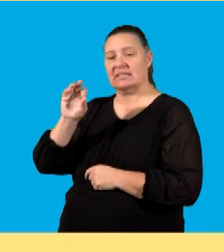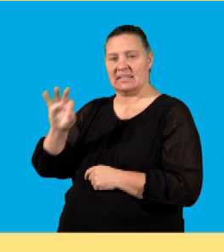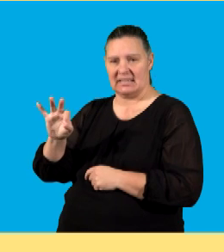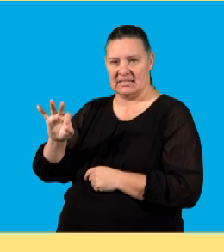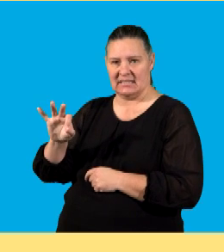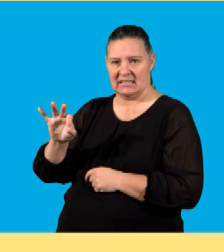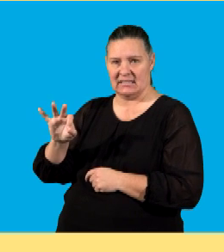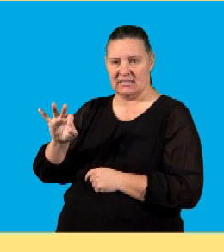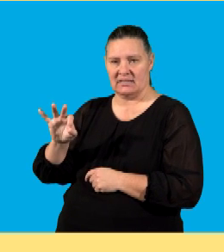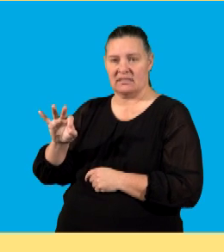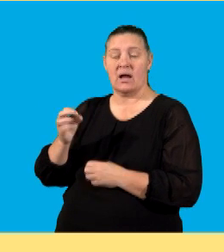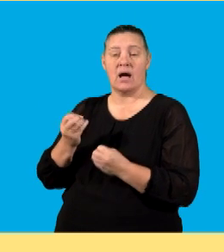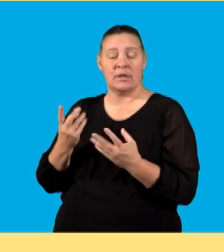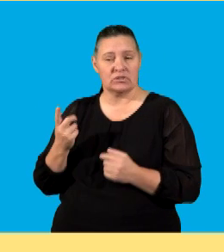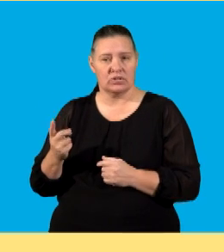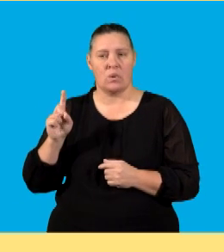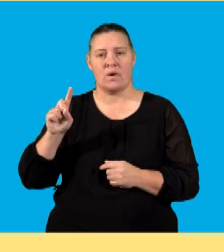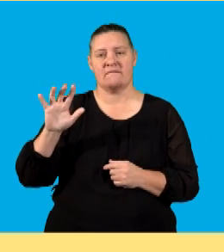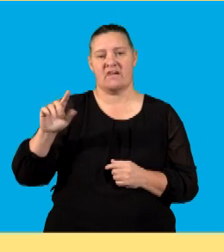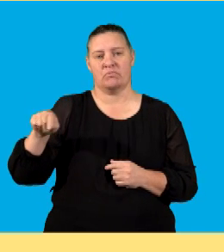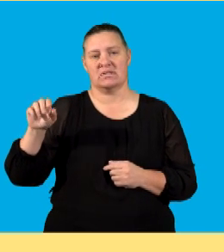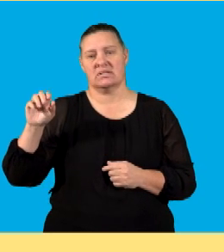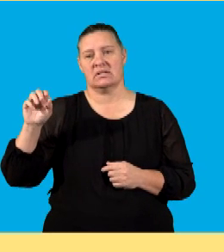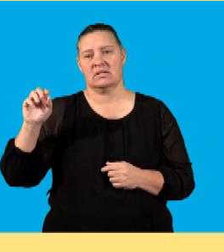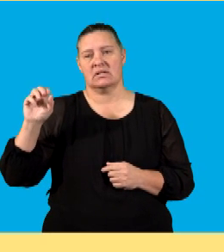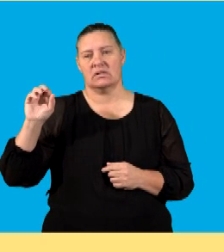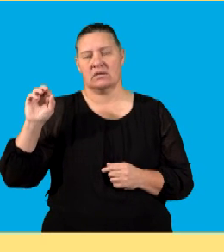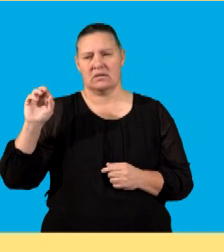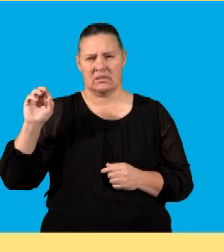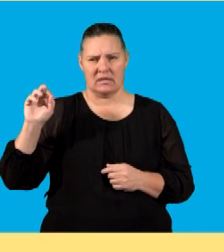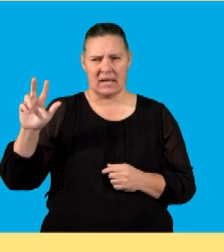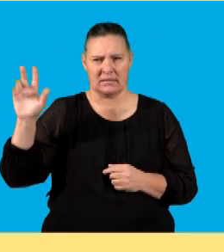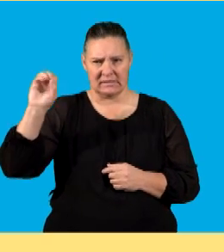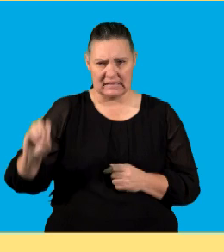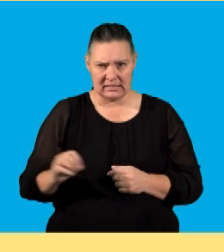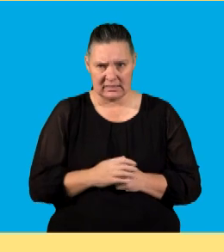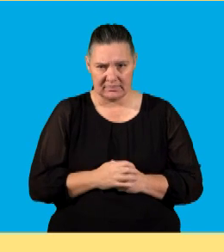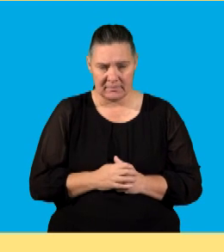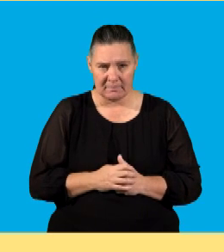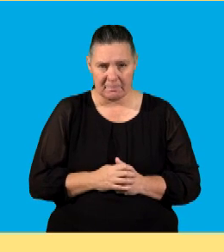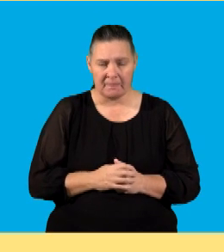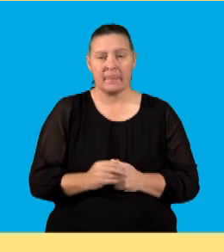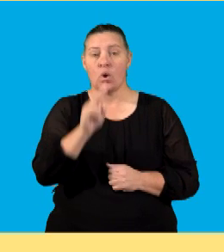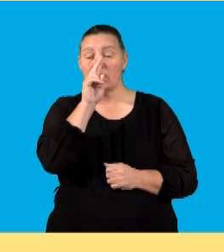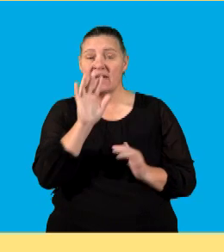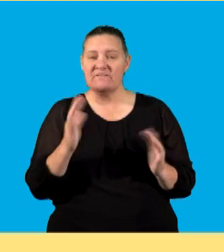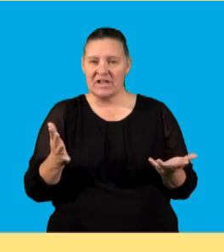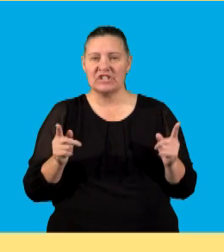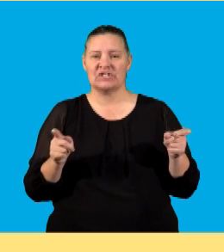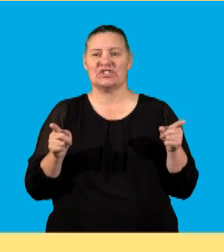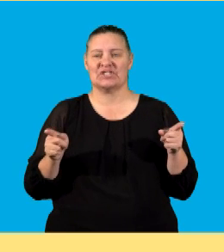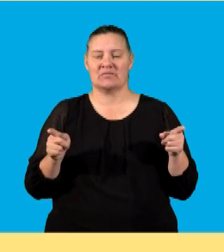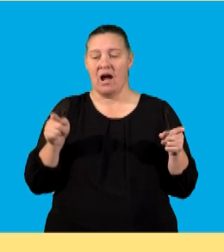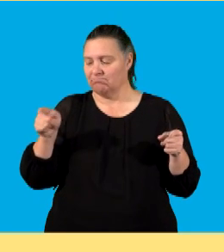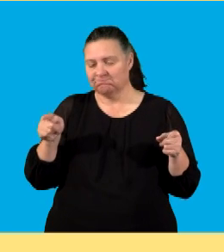our percentage operating profit on sales was 15.8%. As you can see here, you can